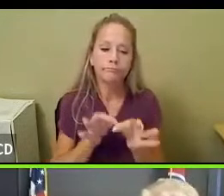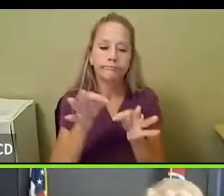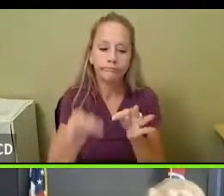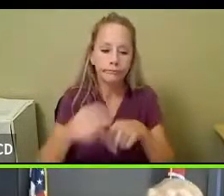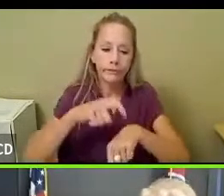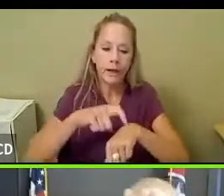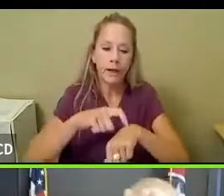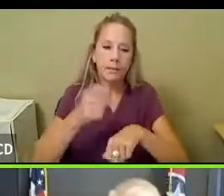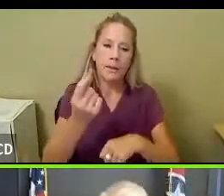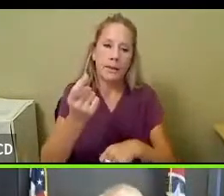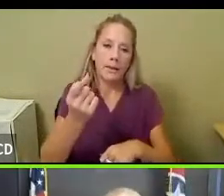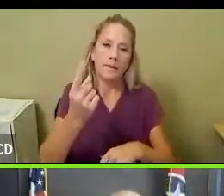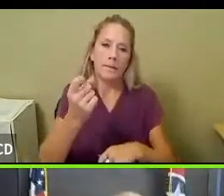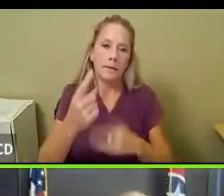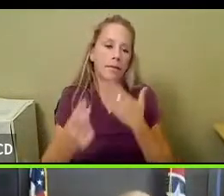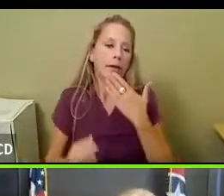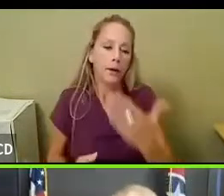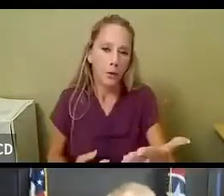you very